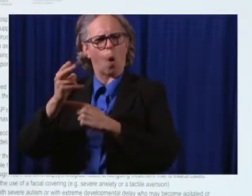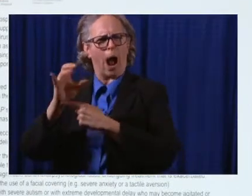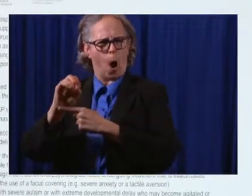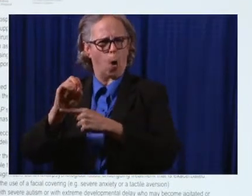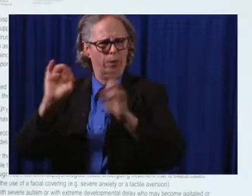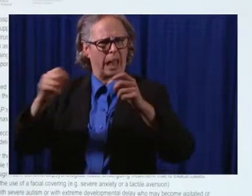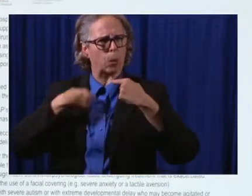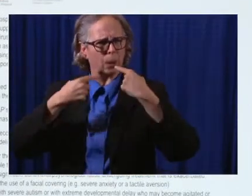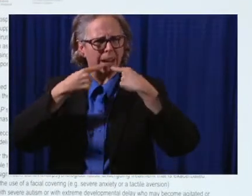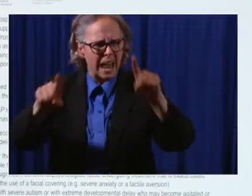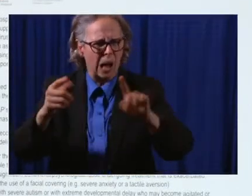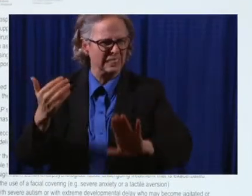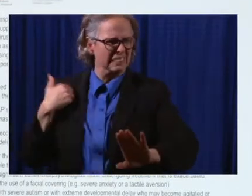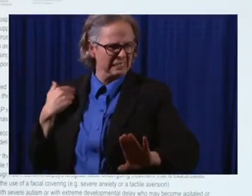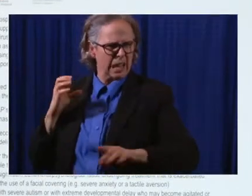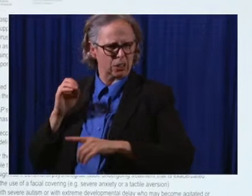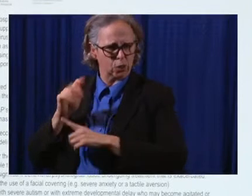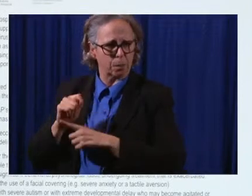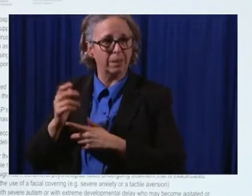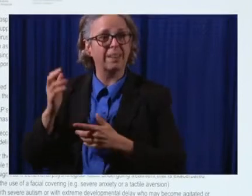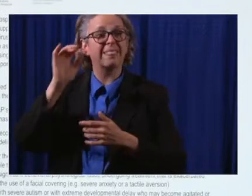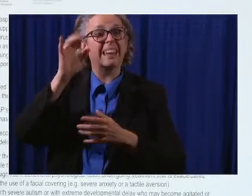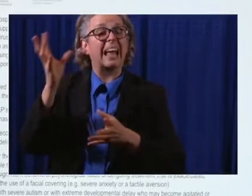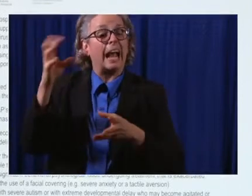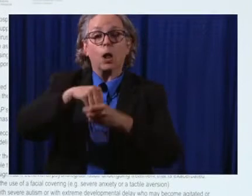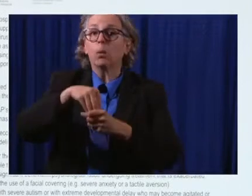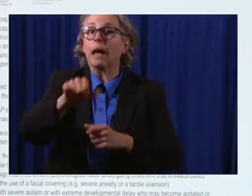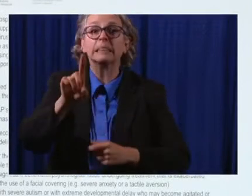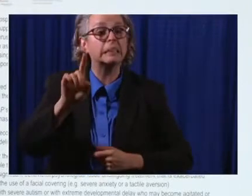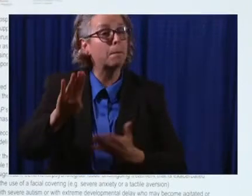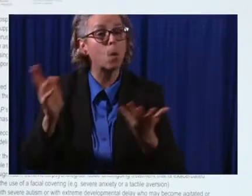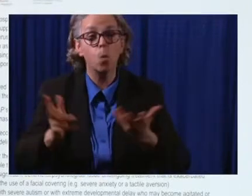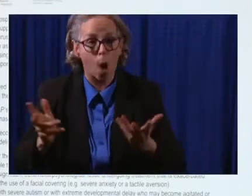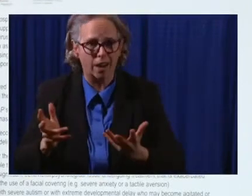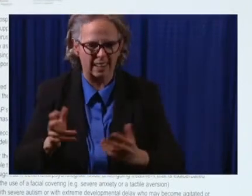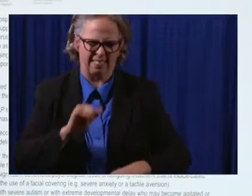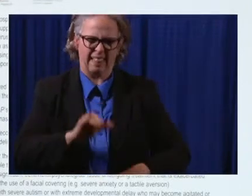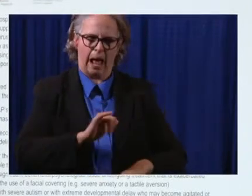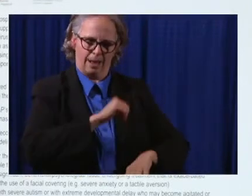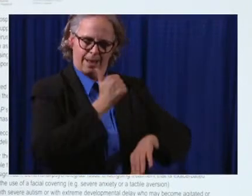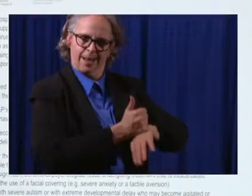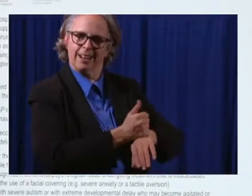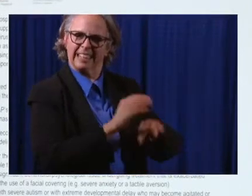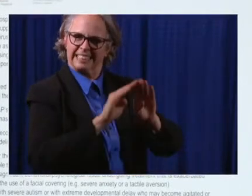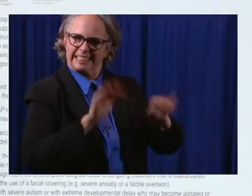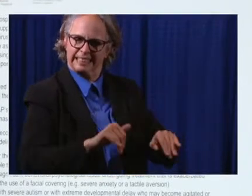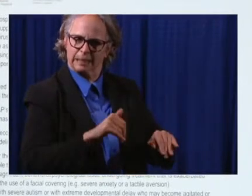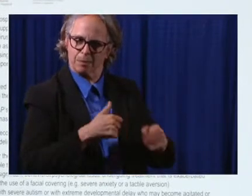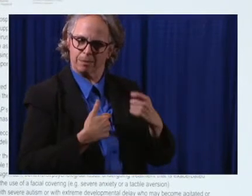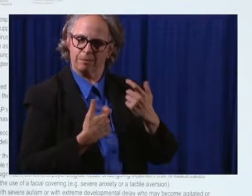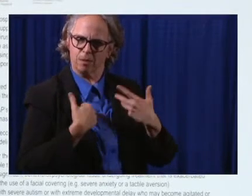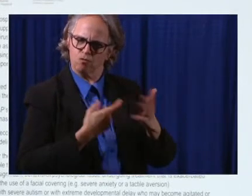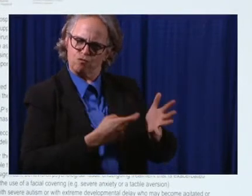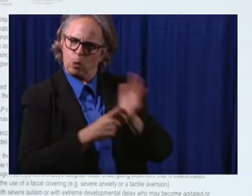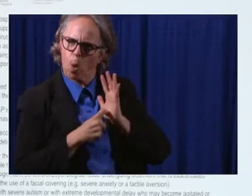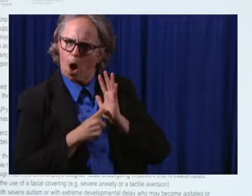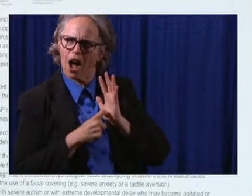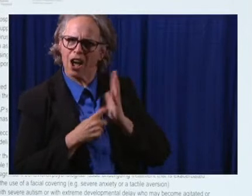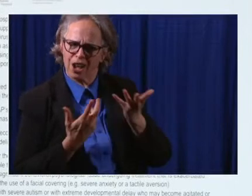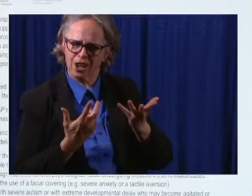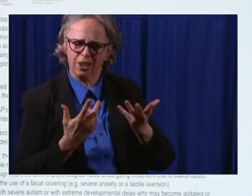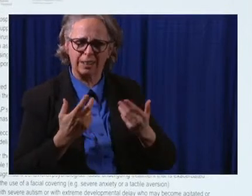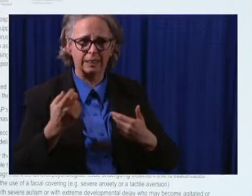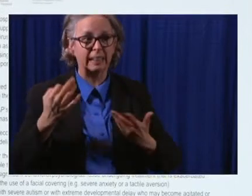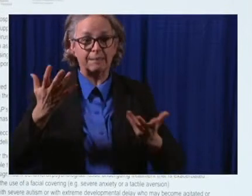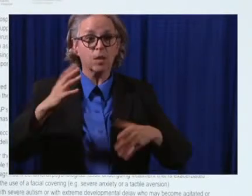Part of that bill is what I just mentioned, that requirement that if there's an outstanding warrant for a